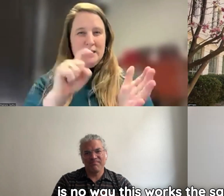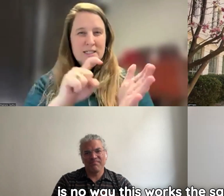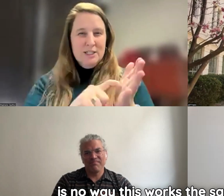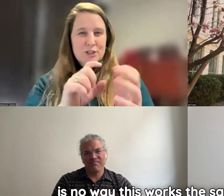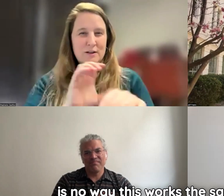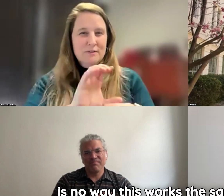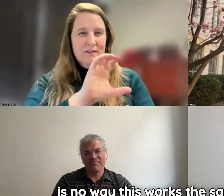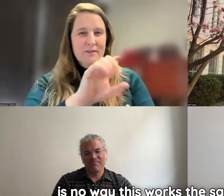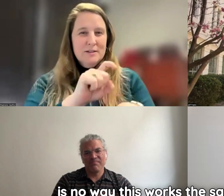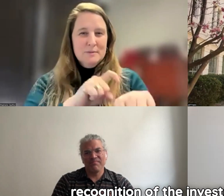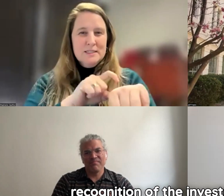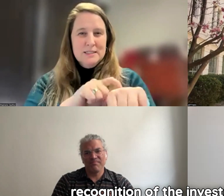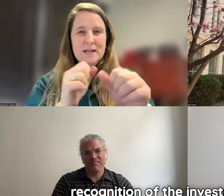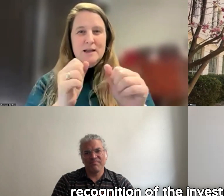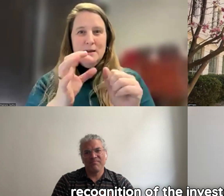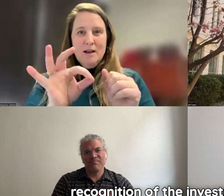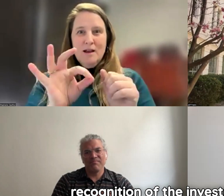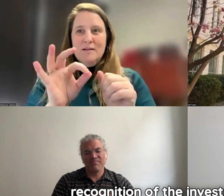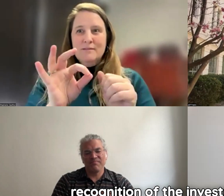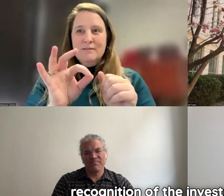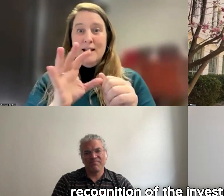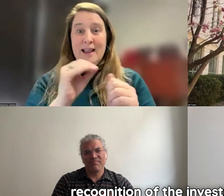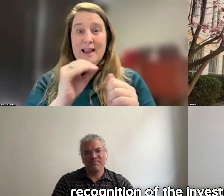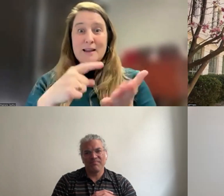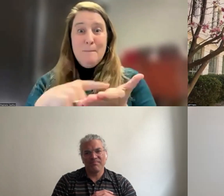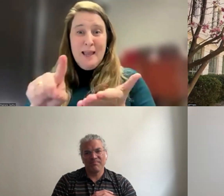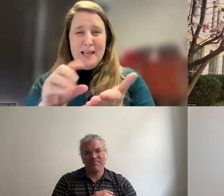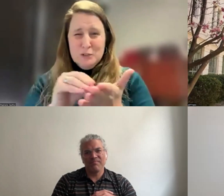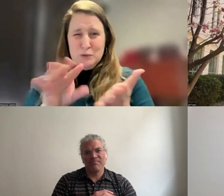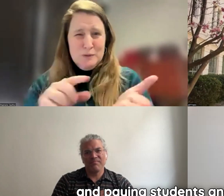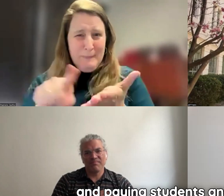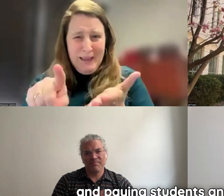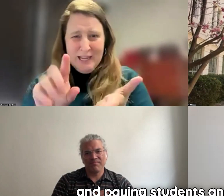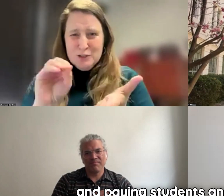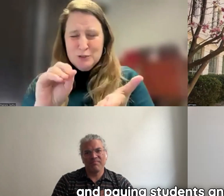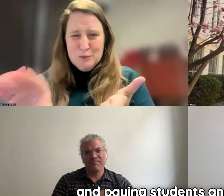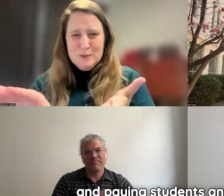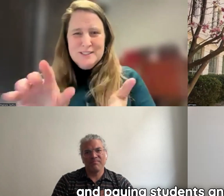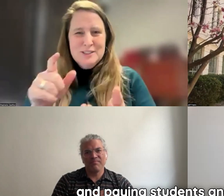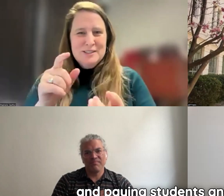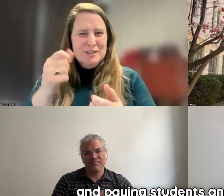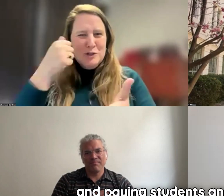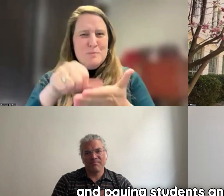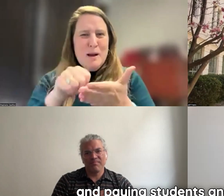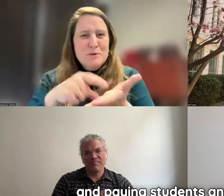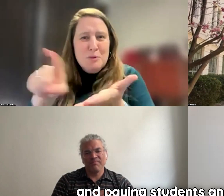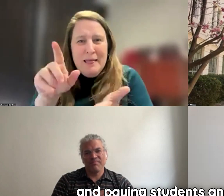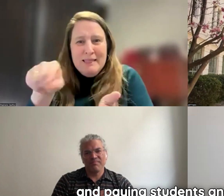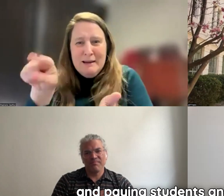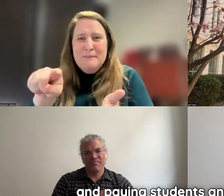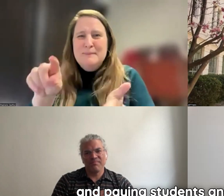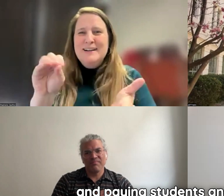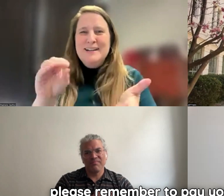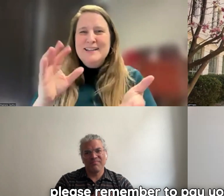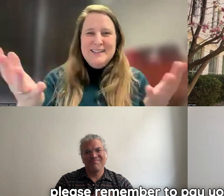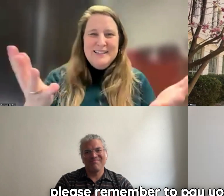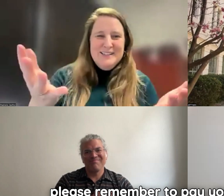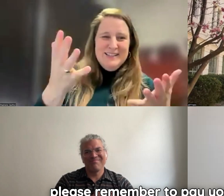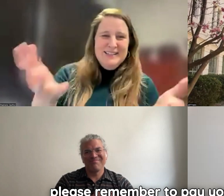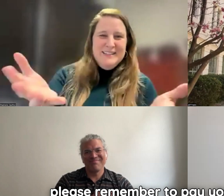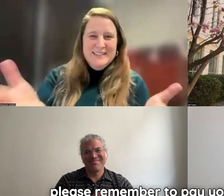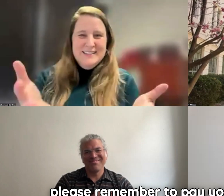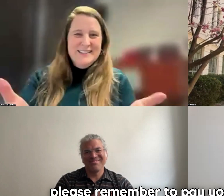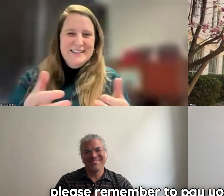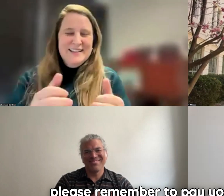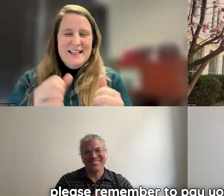the same without the recognition of the investment of time and paying students. And please remember to